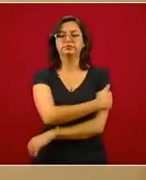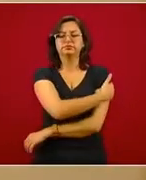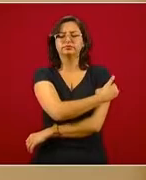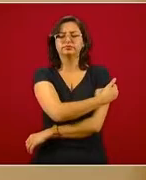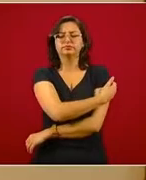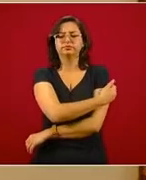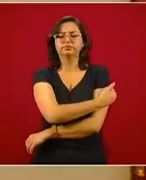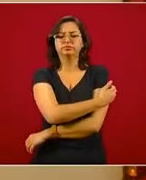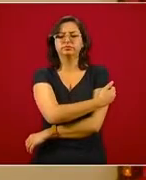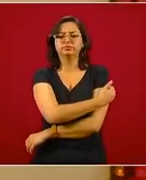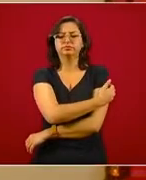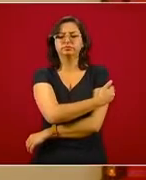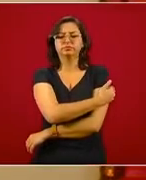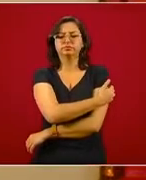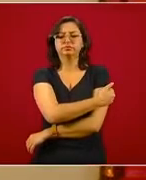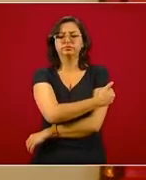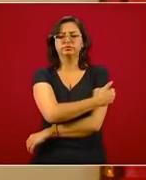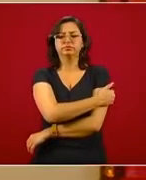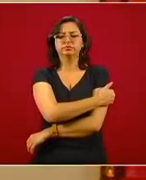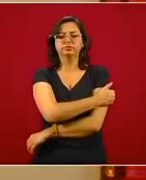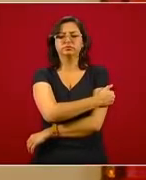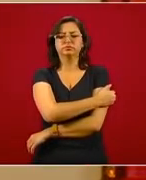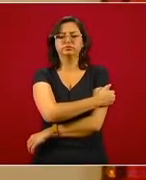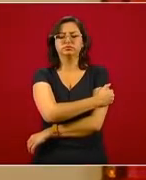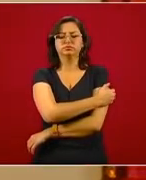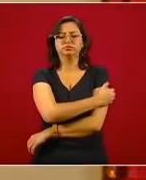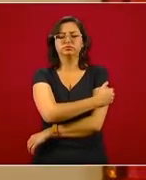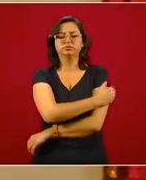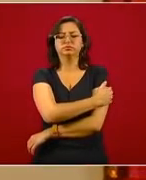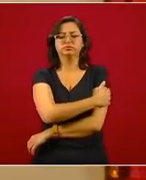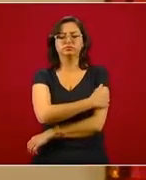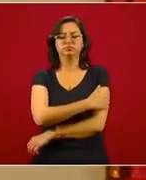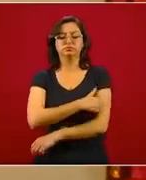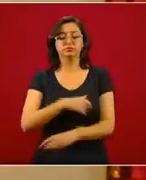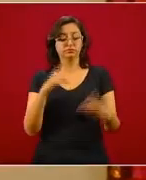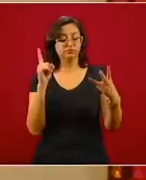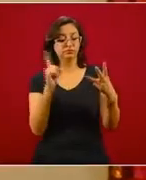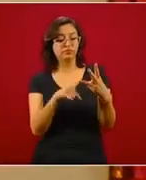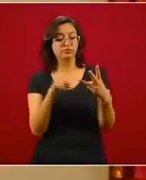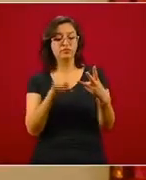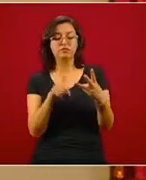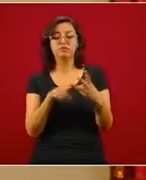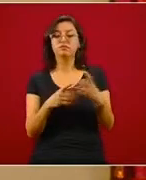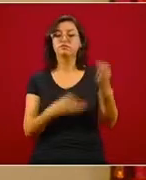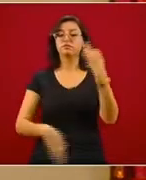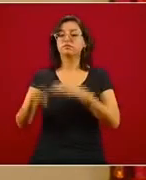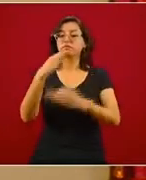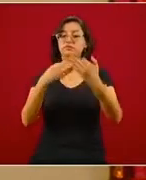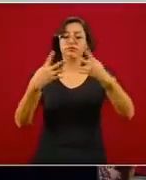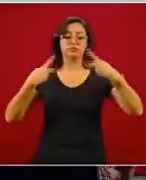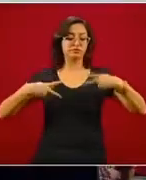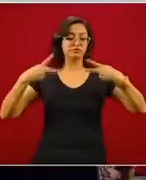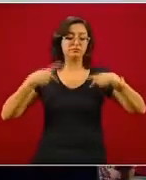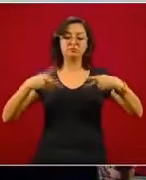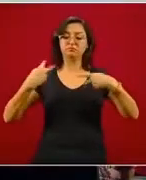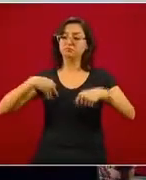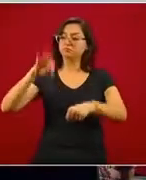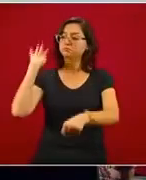their jobs. The other principle is solidarity with everyone, not discriminating.